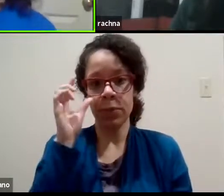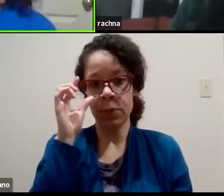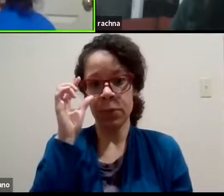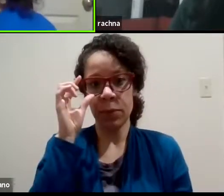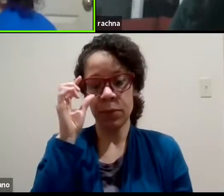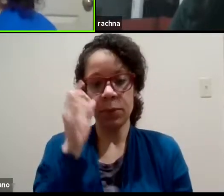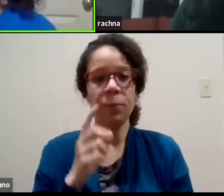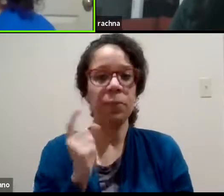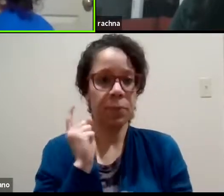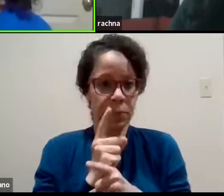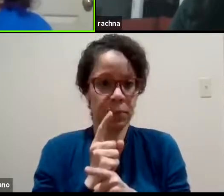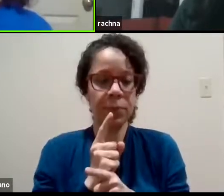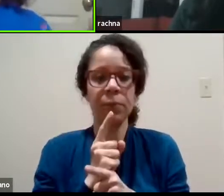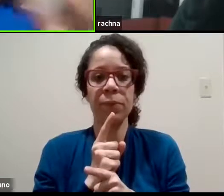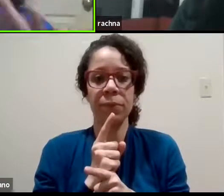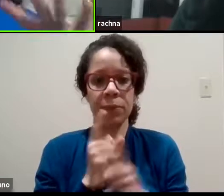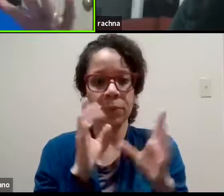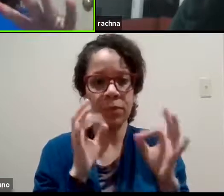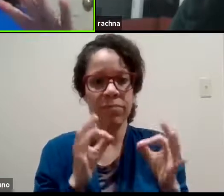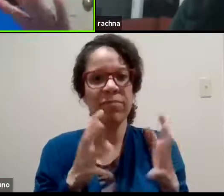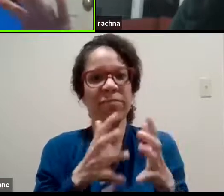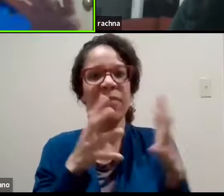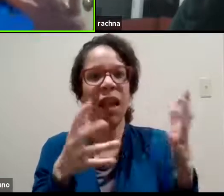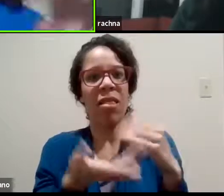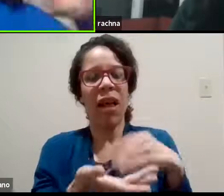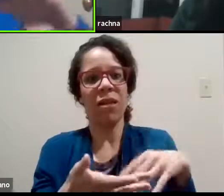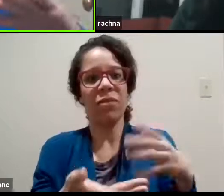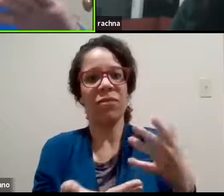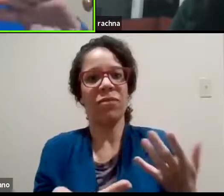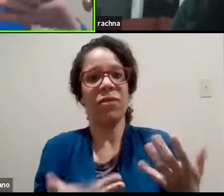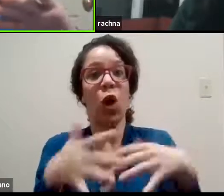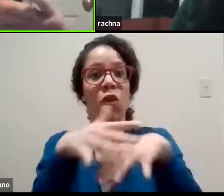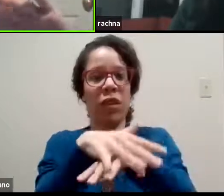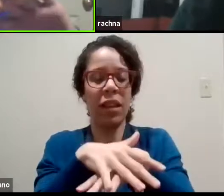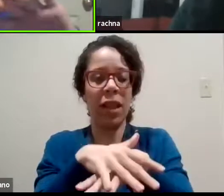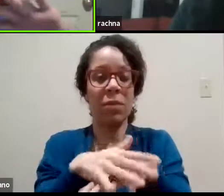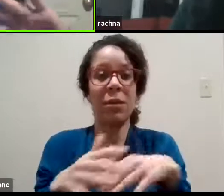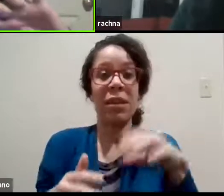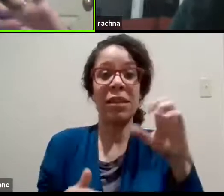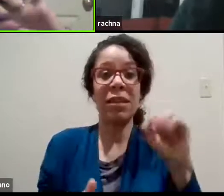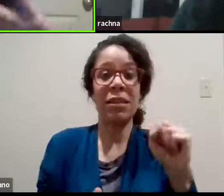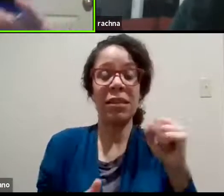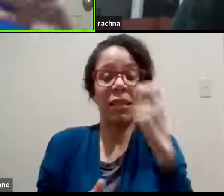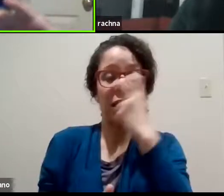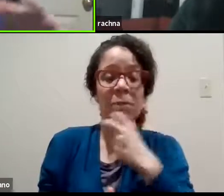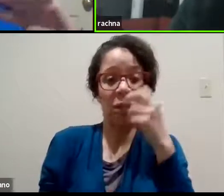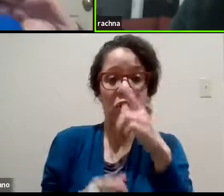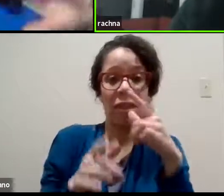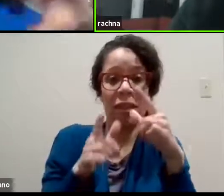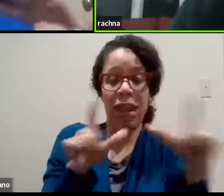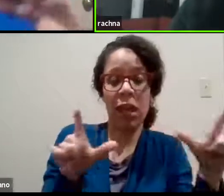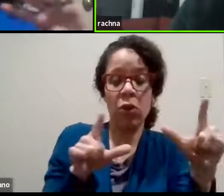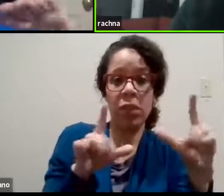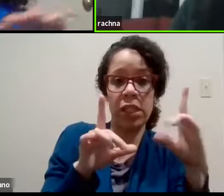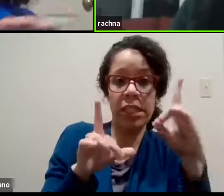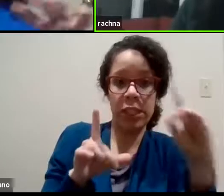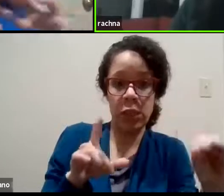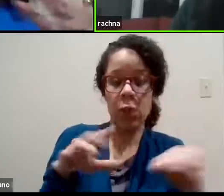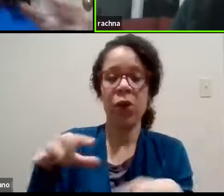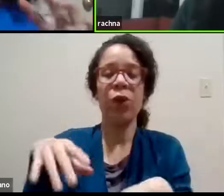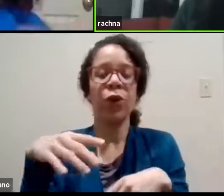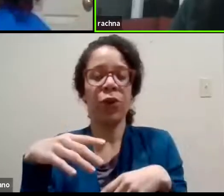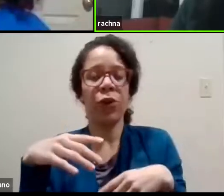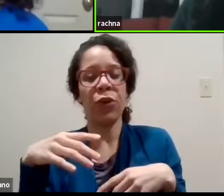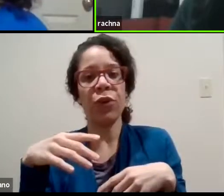Absolutely. So there's a lot of overlap between speech and language disorders and learning disabilities. That language piece